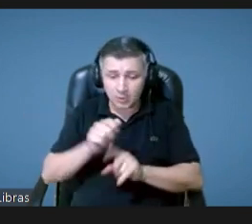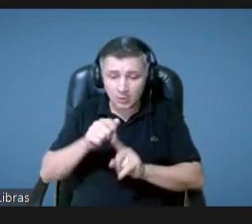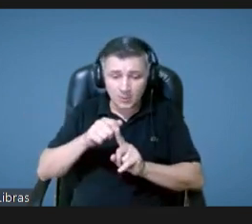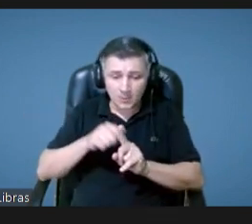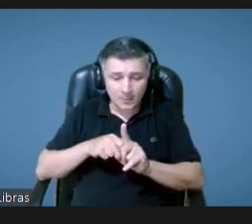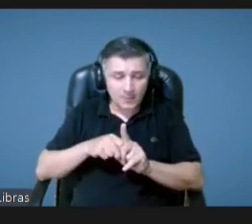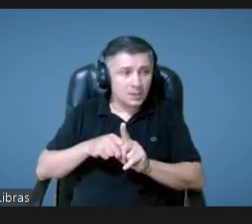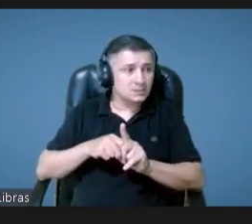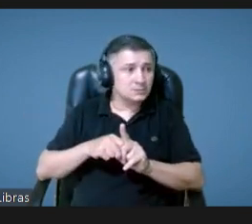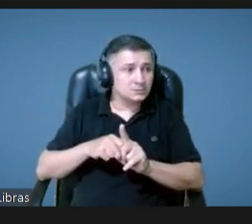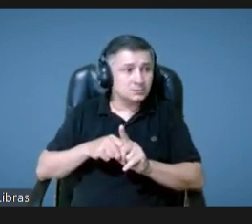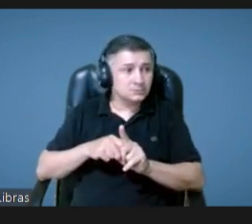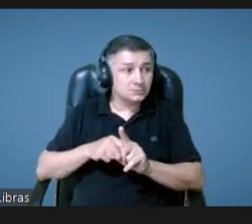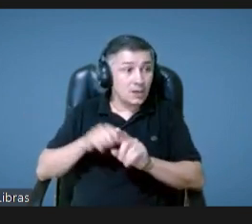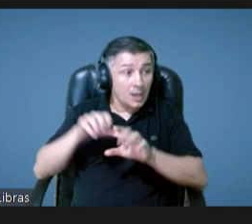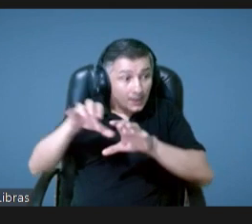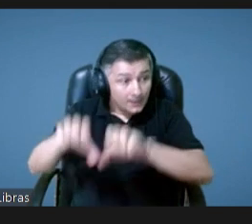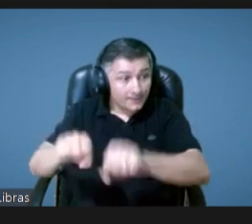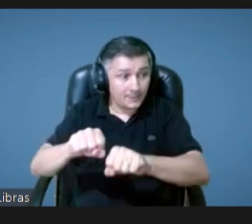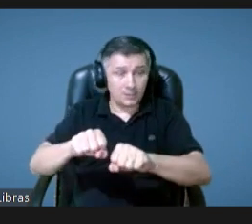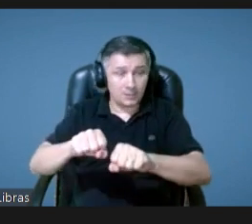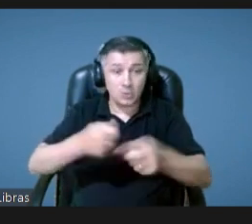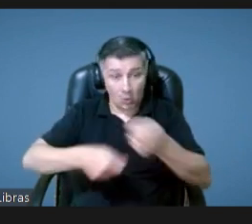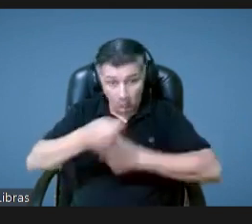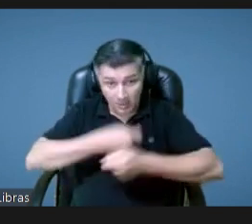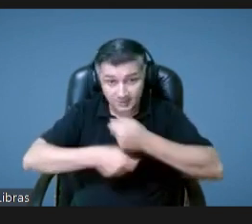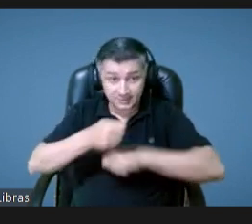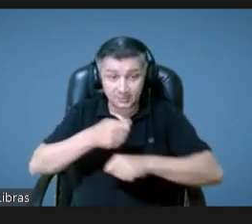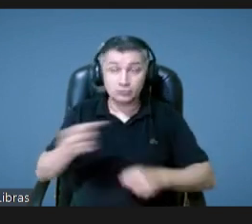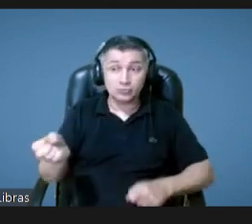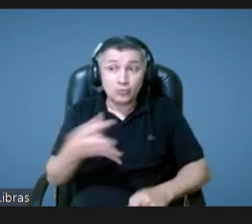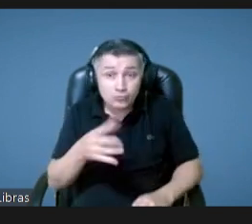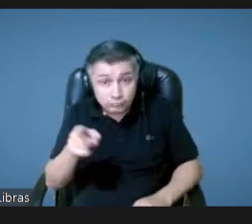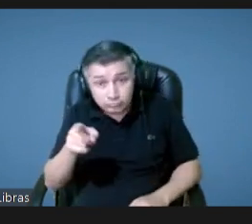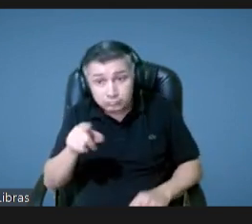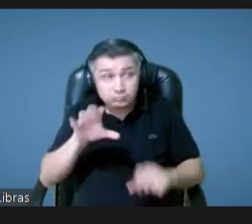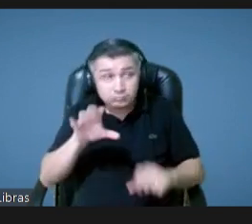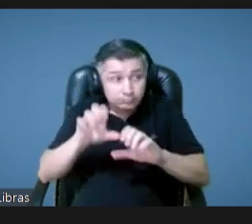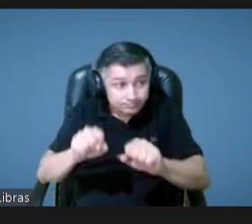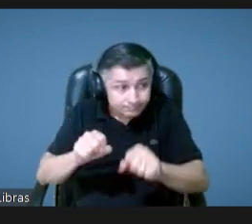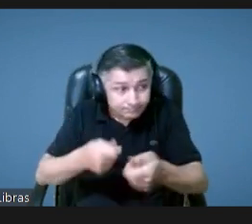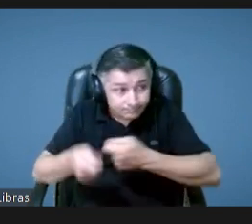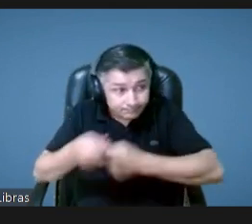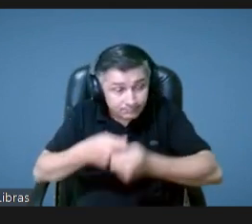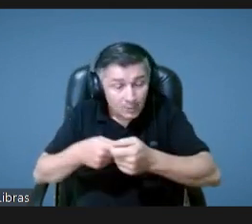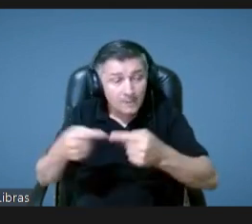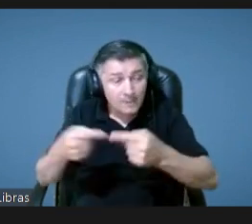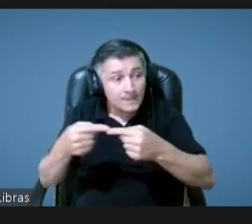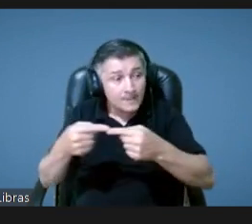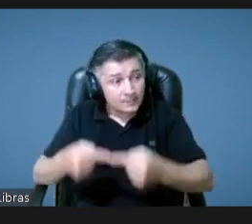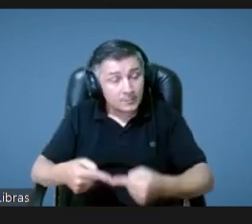now, and the new operator has taken over a month ago.